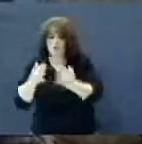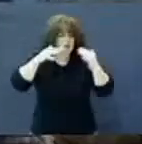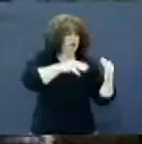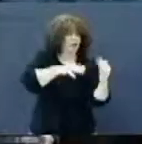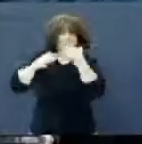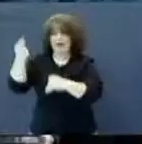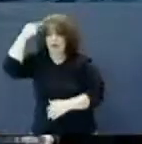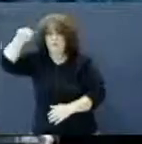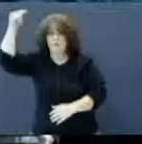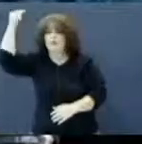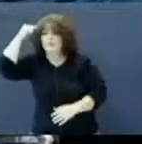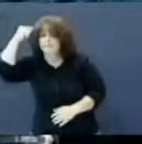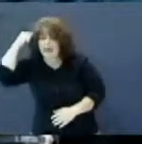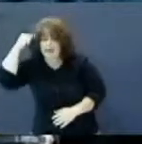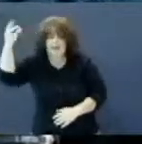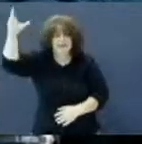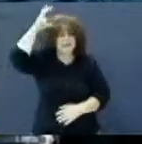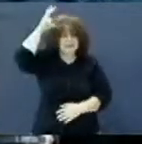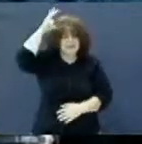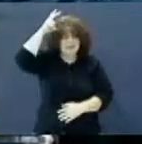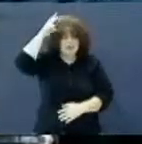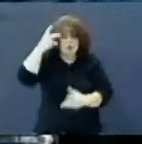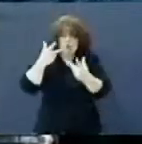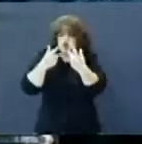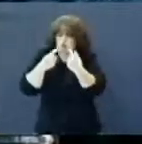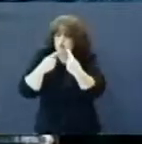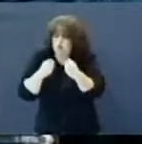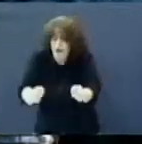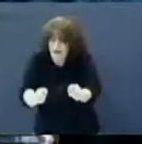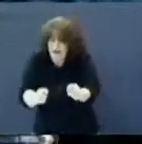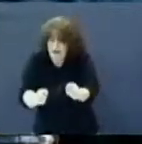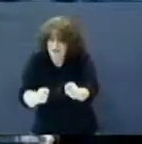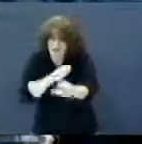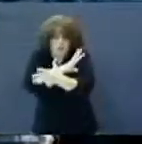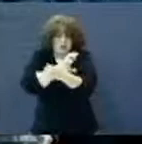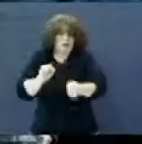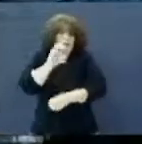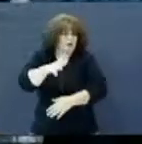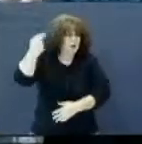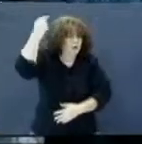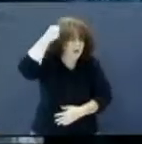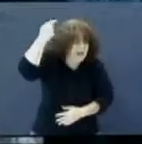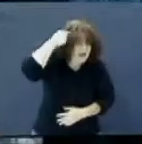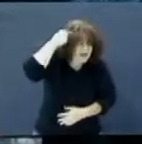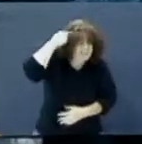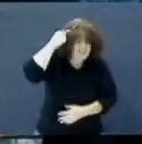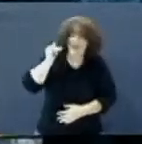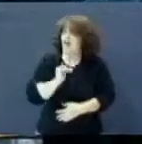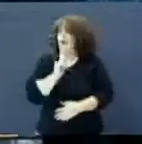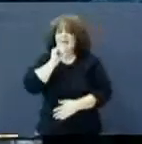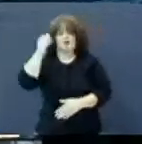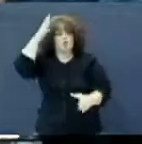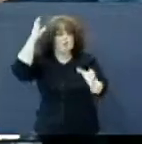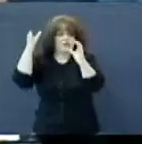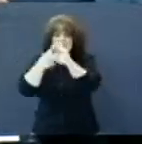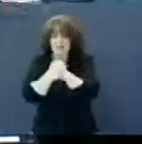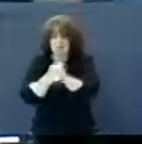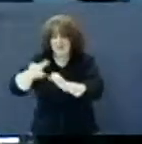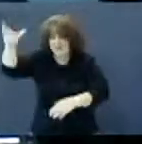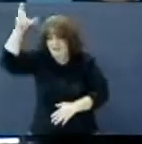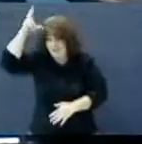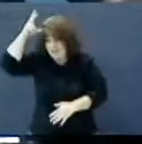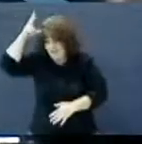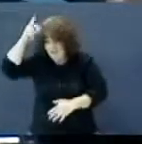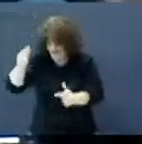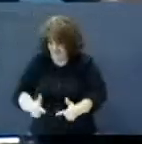now. The devil is out after your mind. I do not believe the devil can possess a Christian.